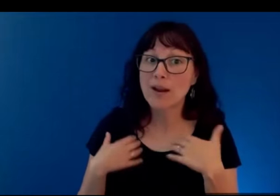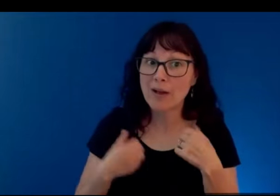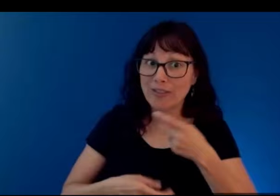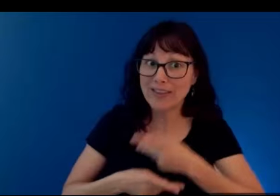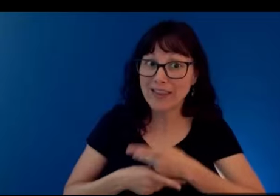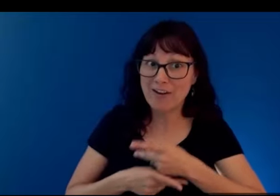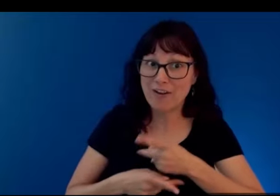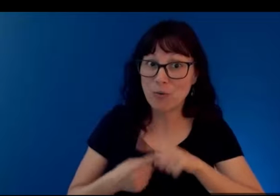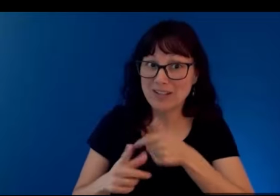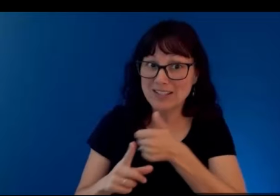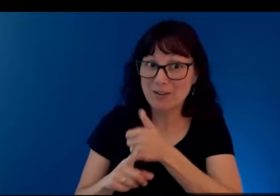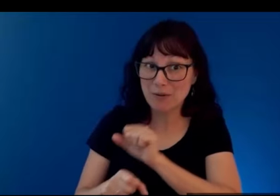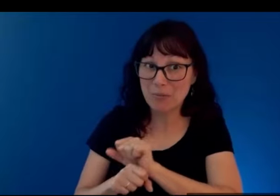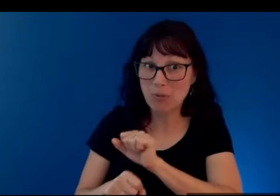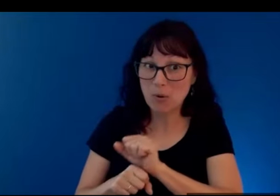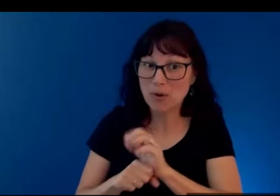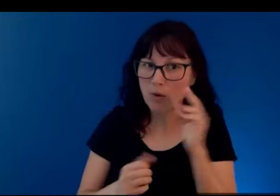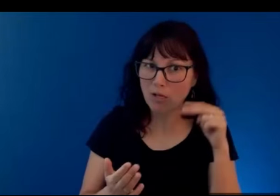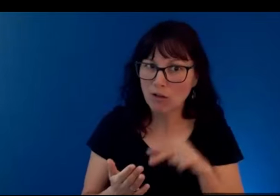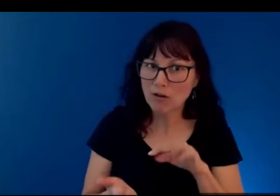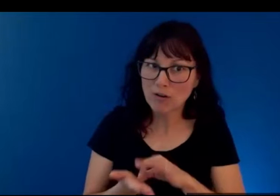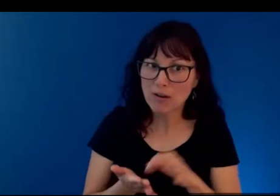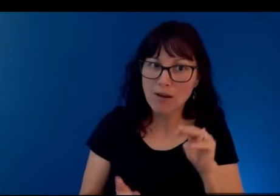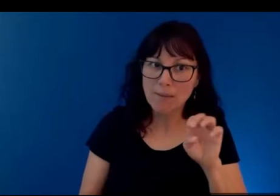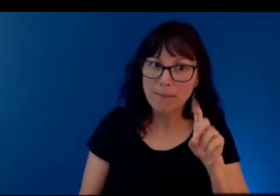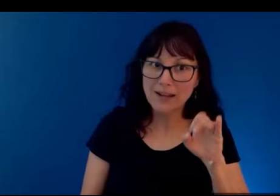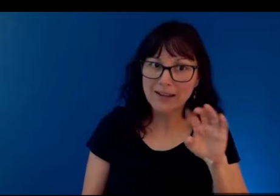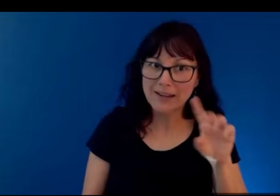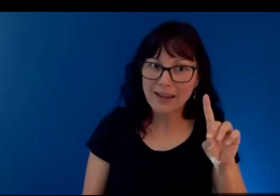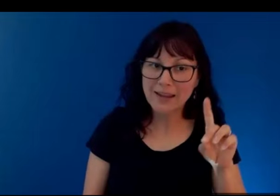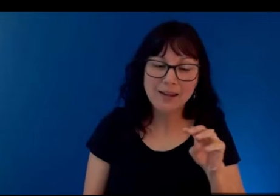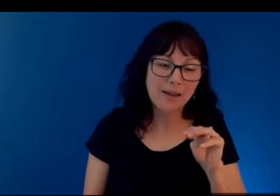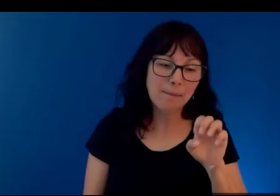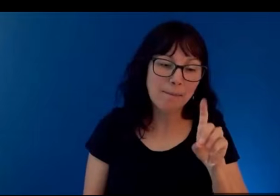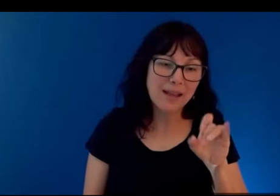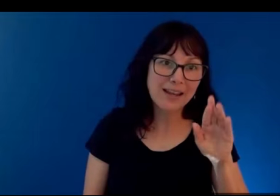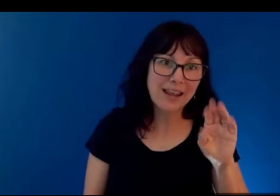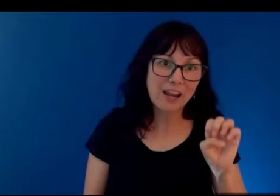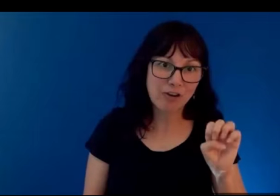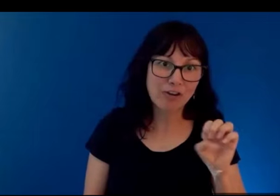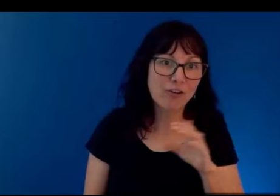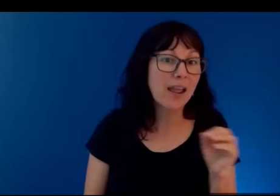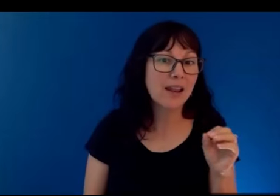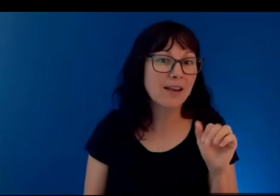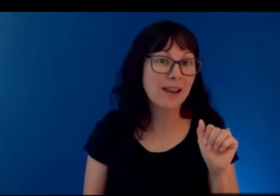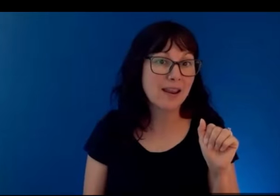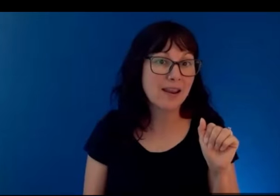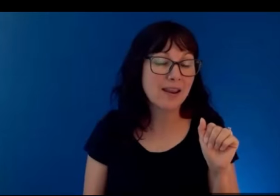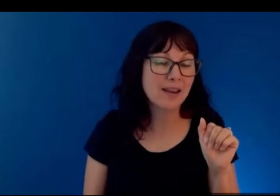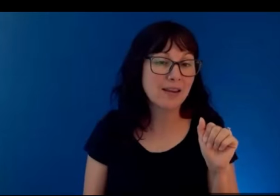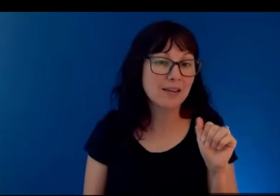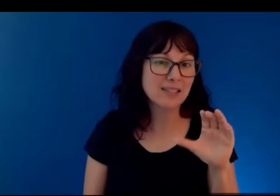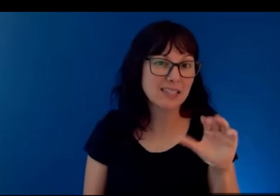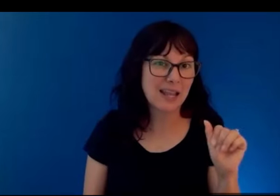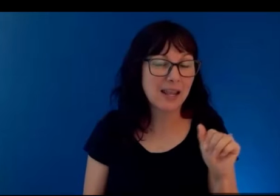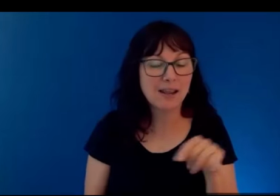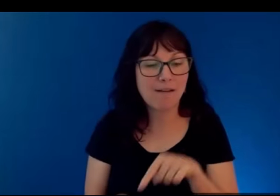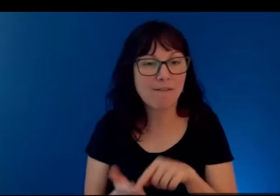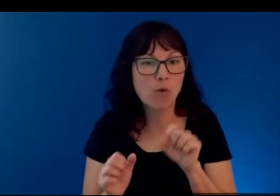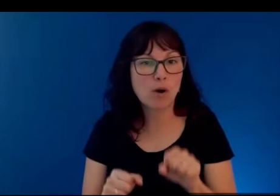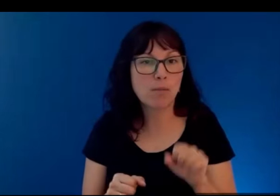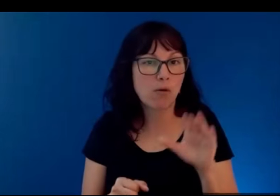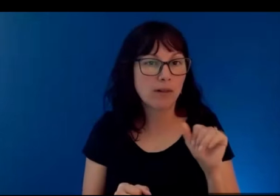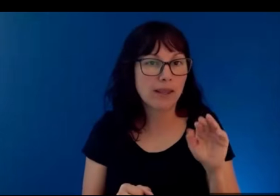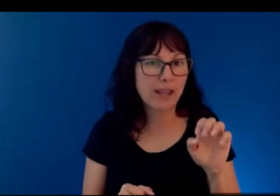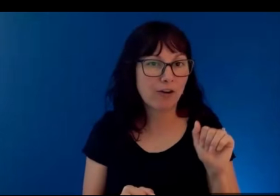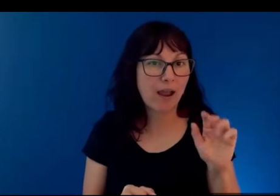when you're self-employed. So we'll look at things like Medicaid and Medicare and the Affordable Care Act marketplace and talk about ways